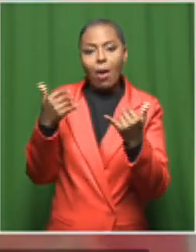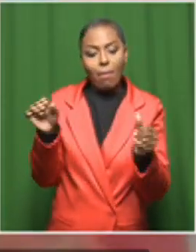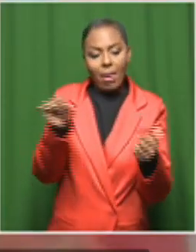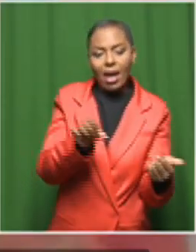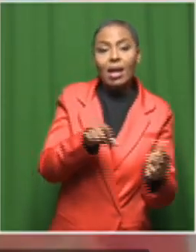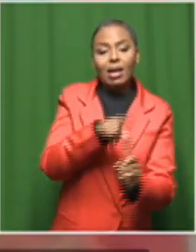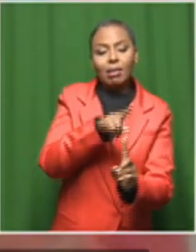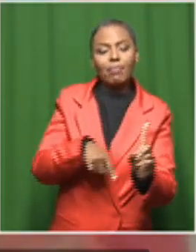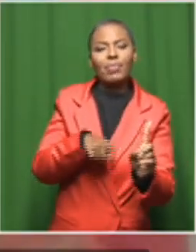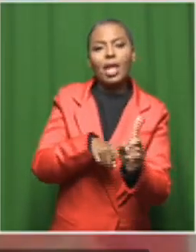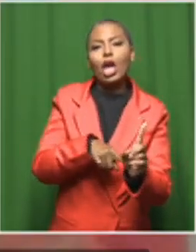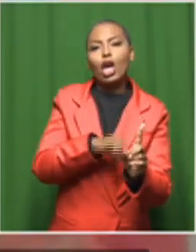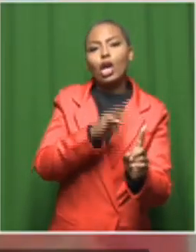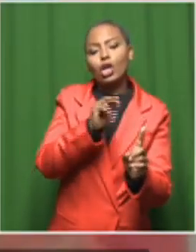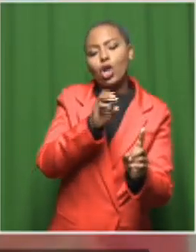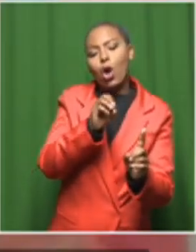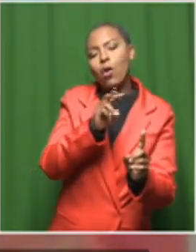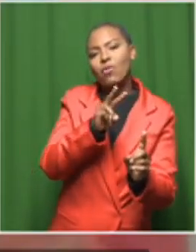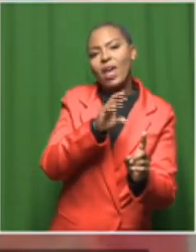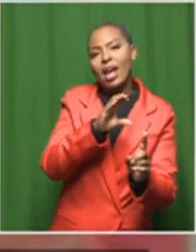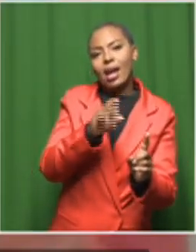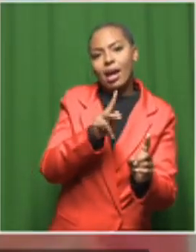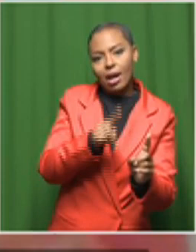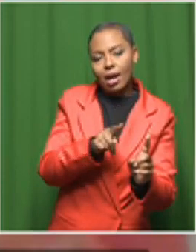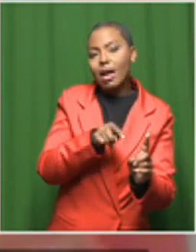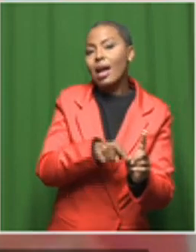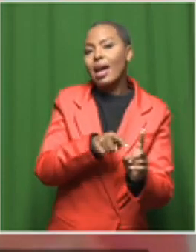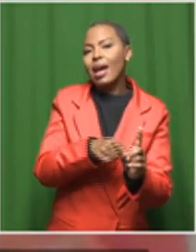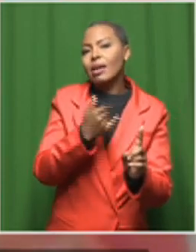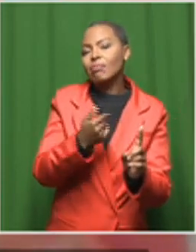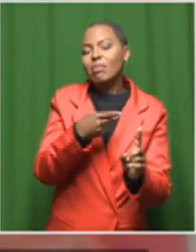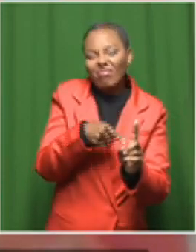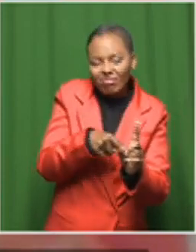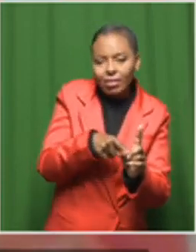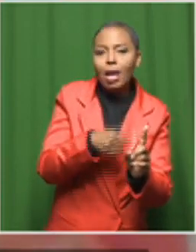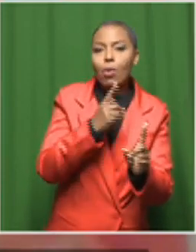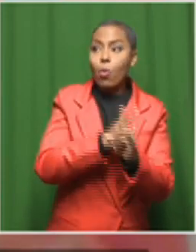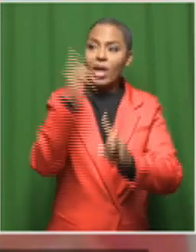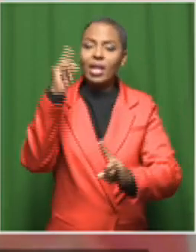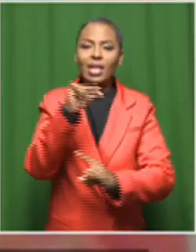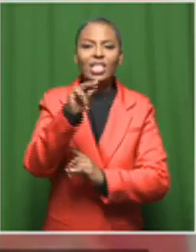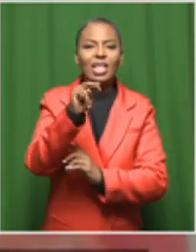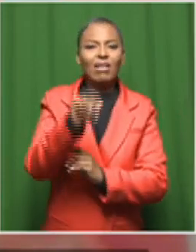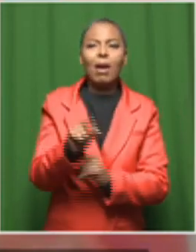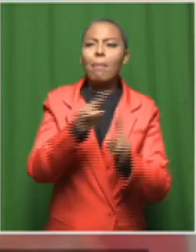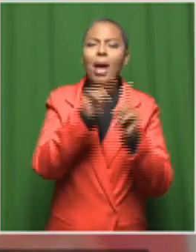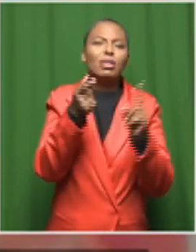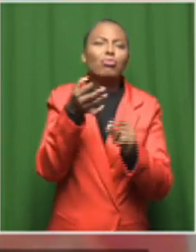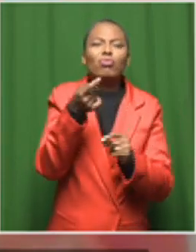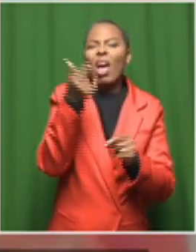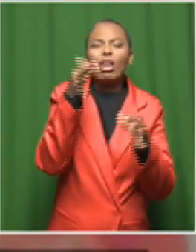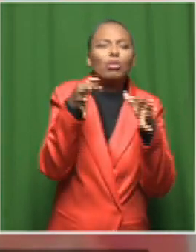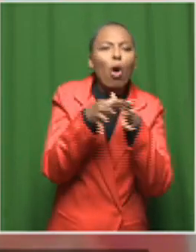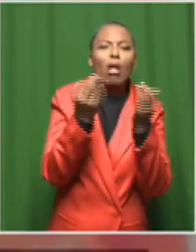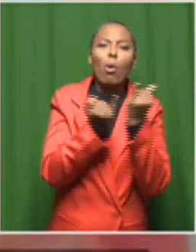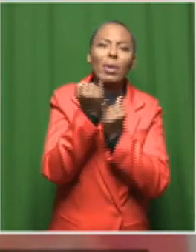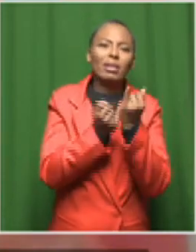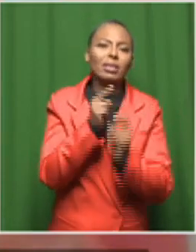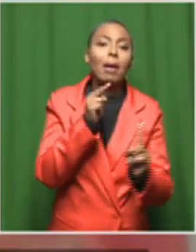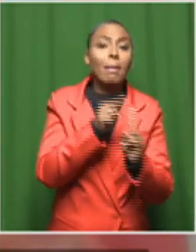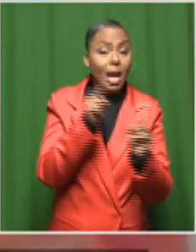Novak Djokovic. Winning in Geneva is a big confidence boost yesterday. It's not a big tournament, but he is such a